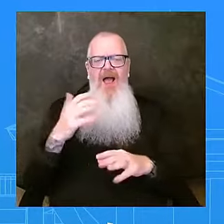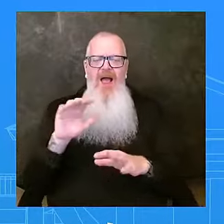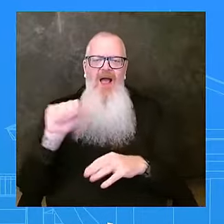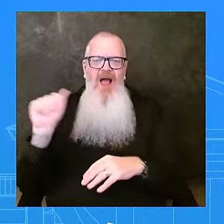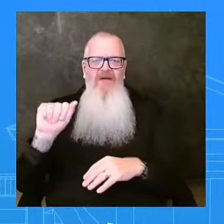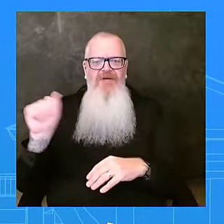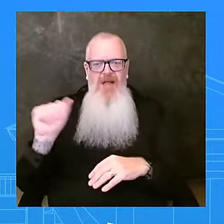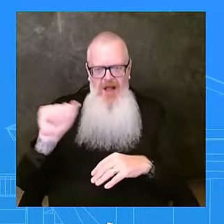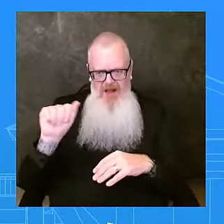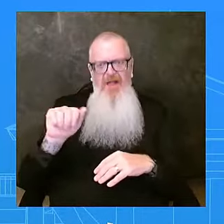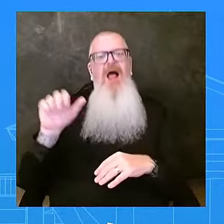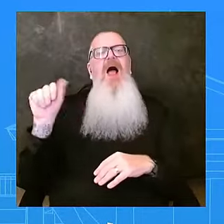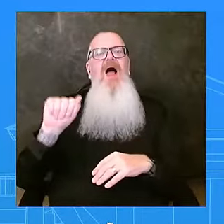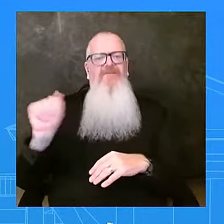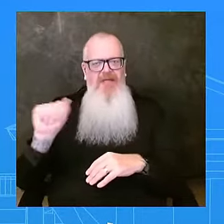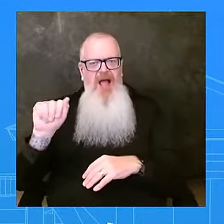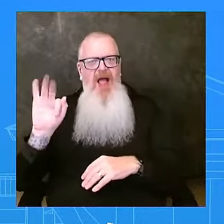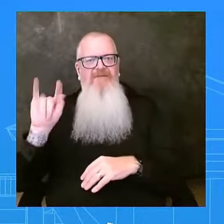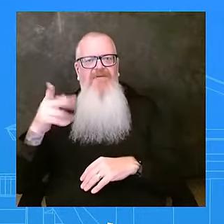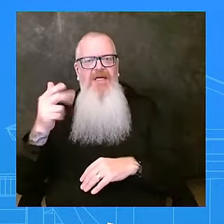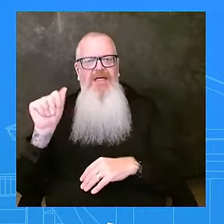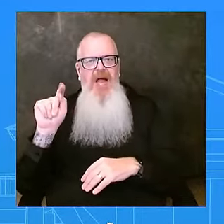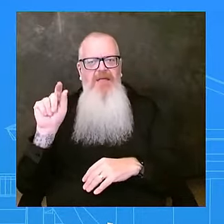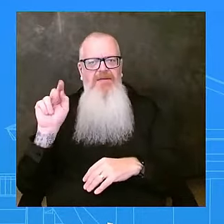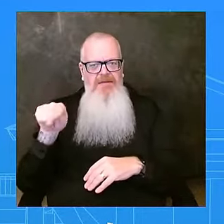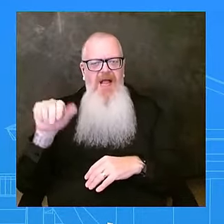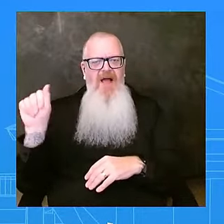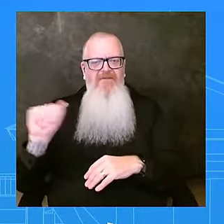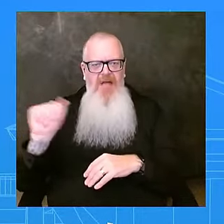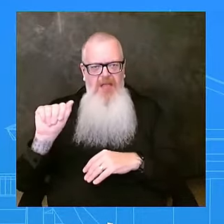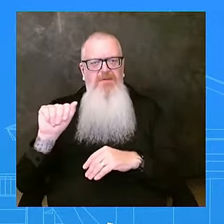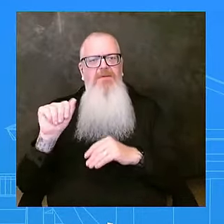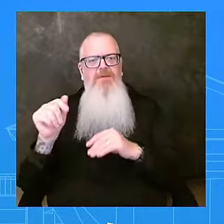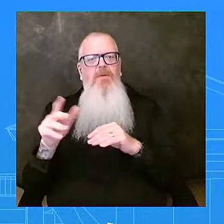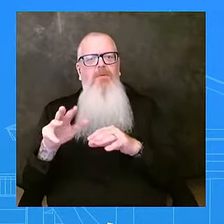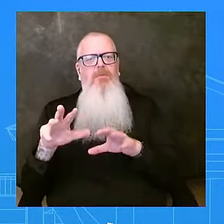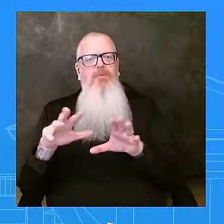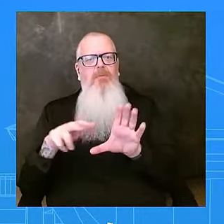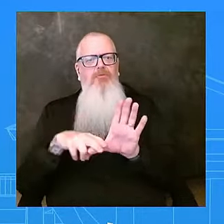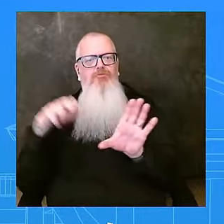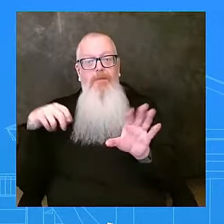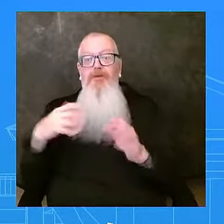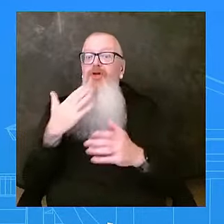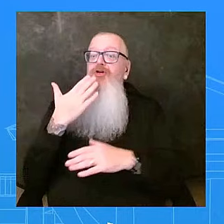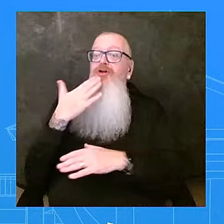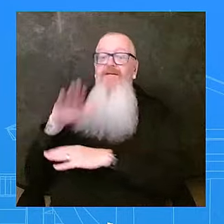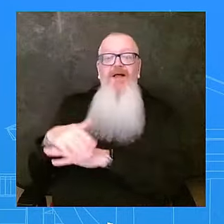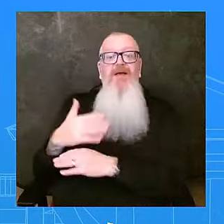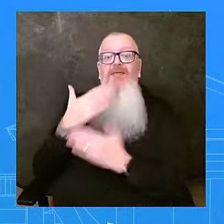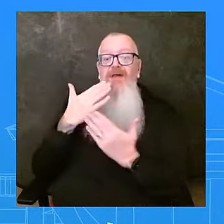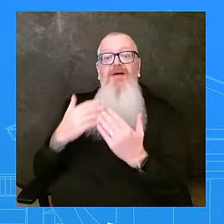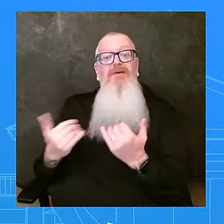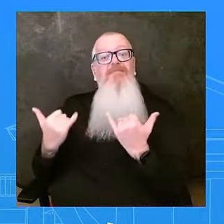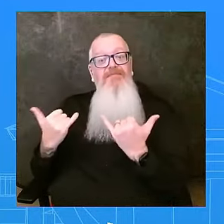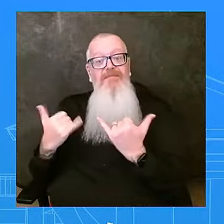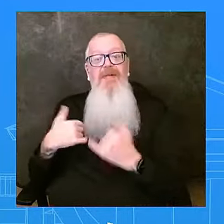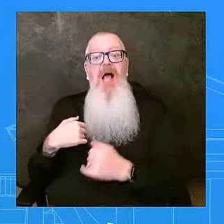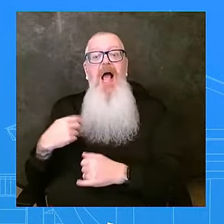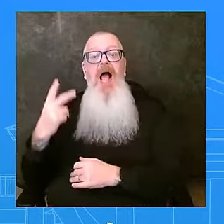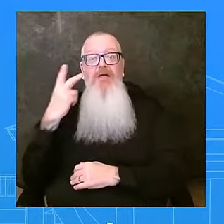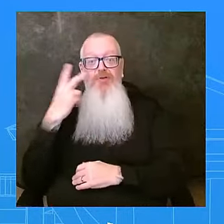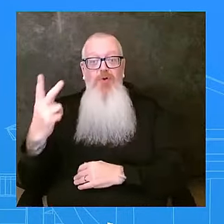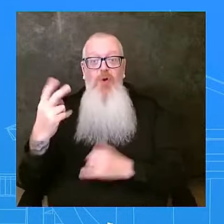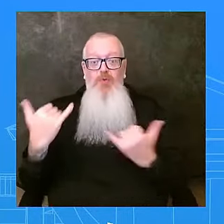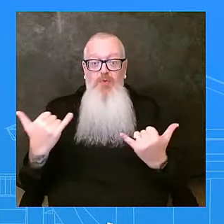Thank you. Good afternoon, everybody. As you saw today, House Republicans released their investigation report into Afghanistan